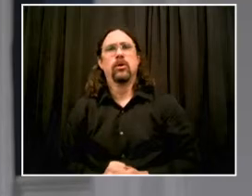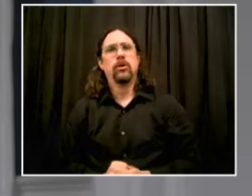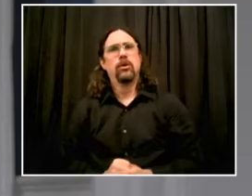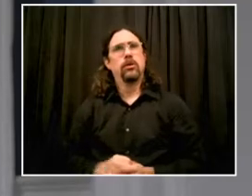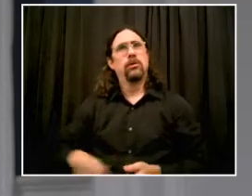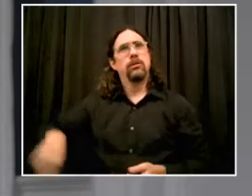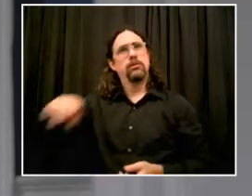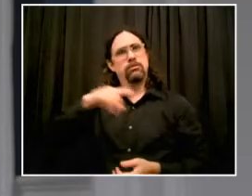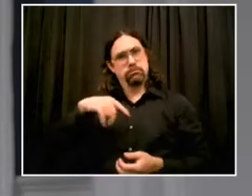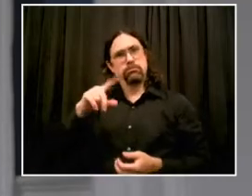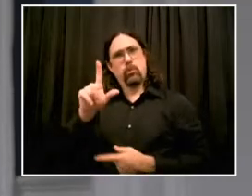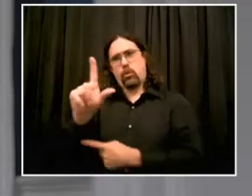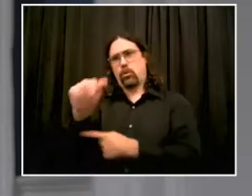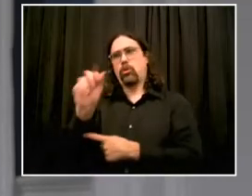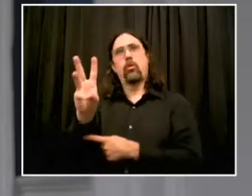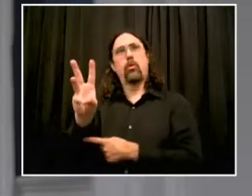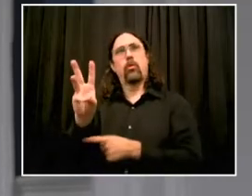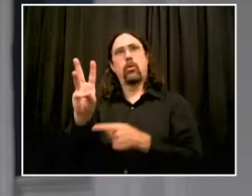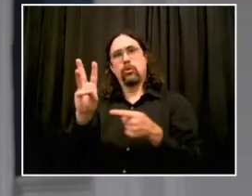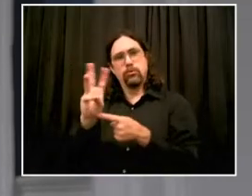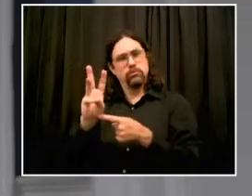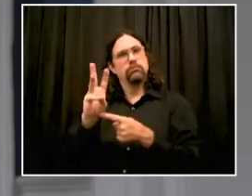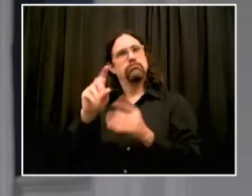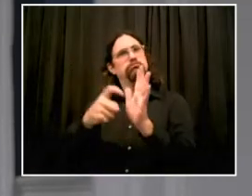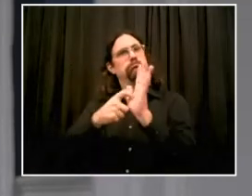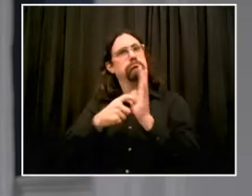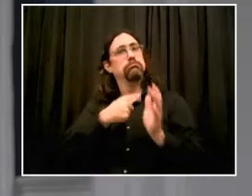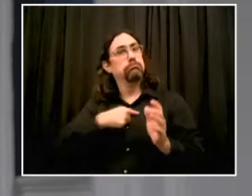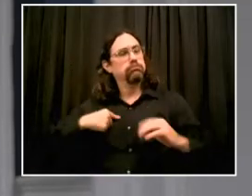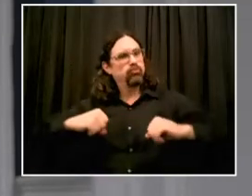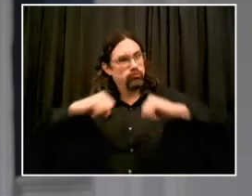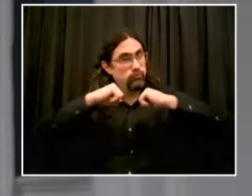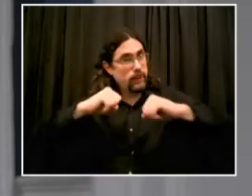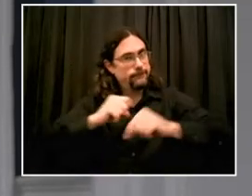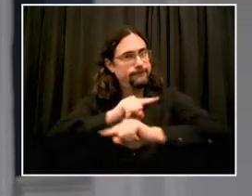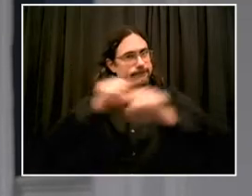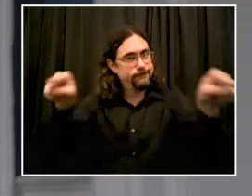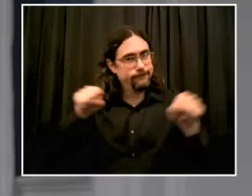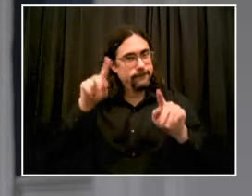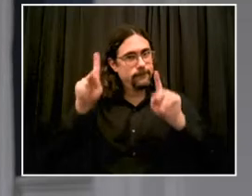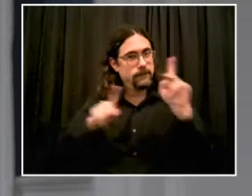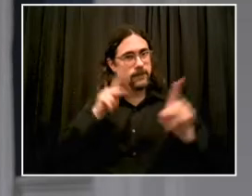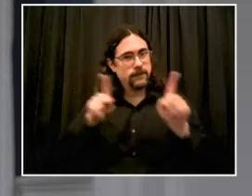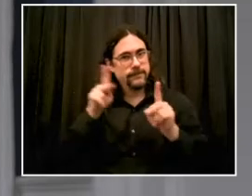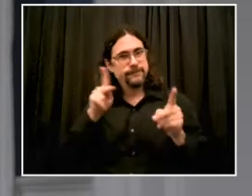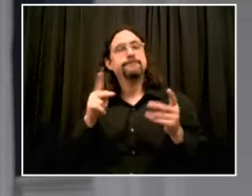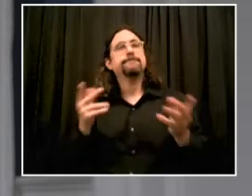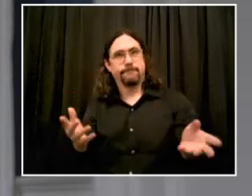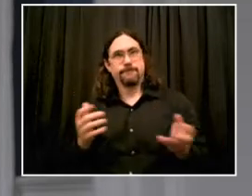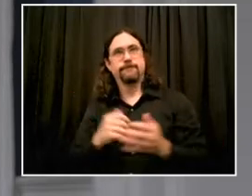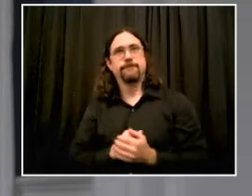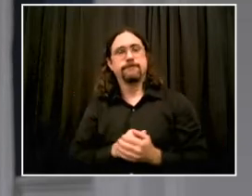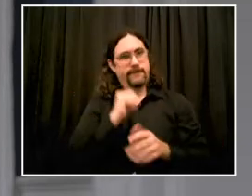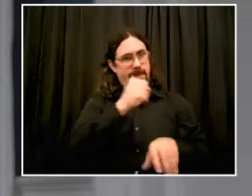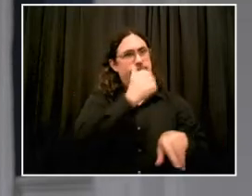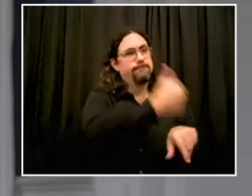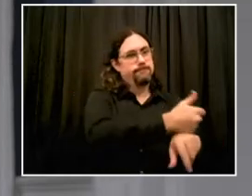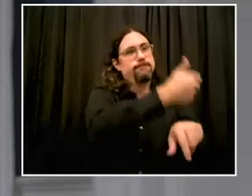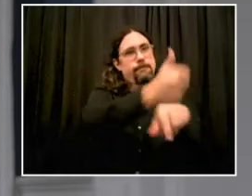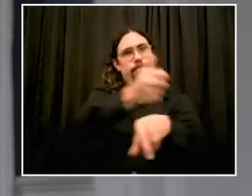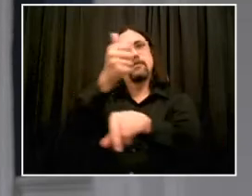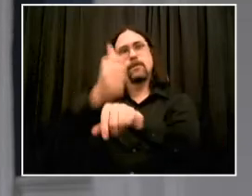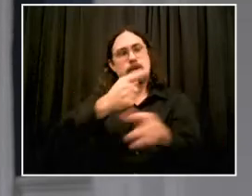over the parameters of our actions. The primary purpose of the quarantine checkpoints are to address a legitimate public